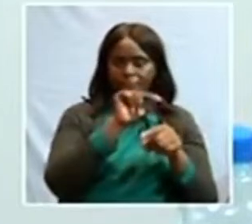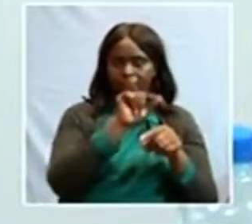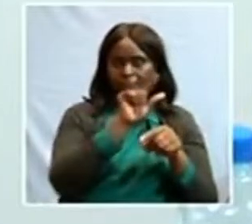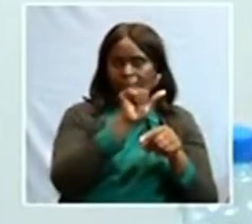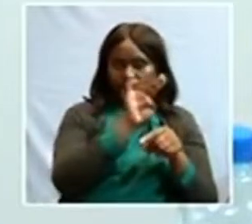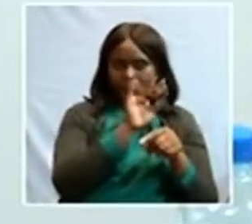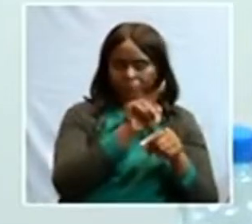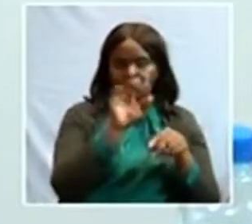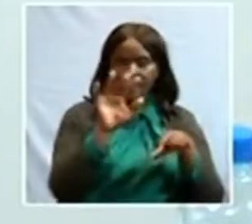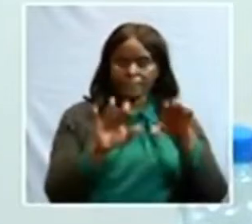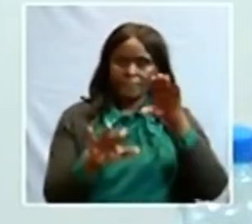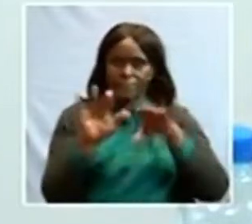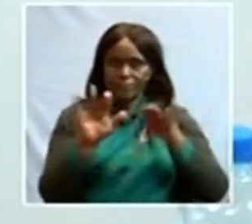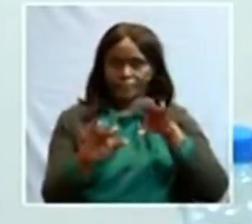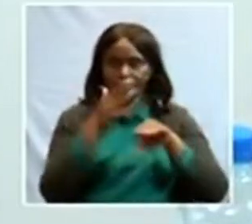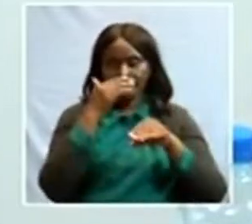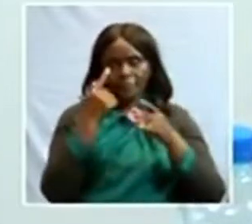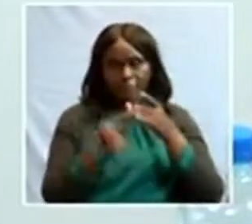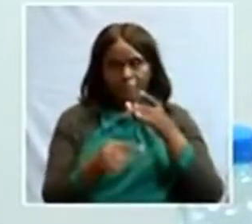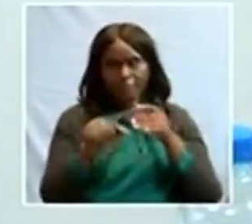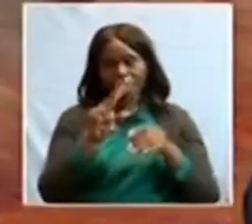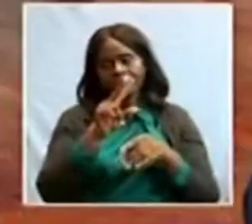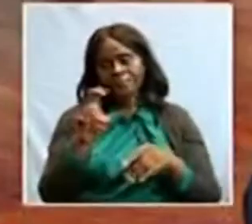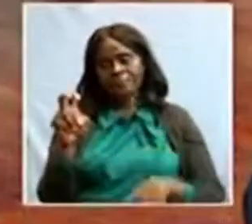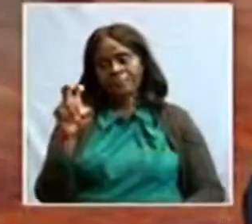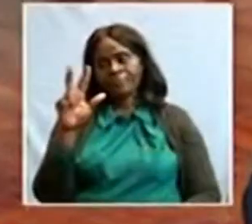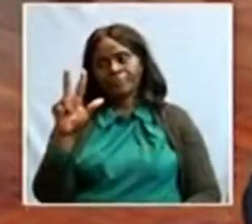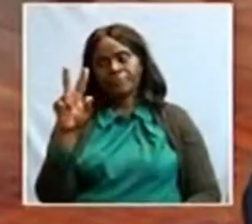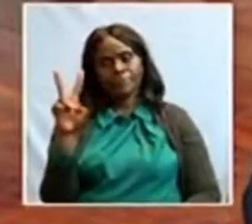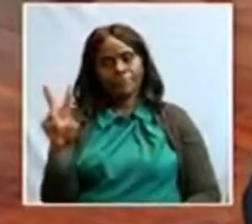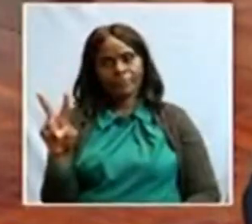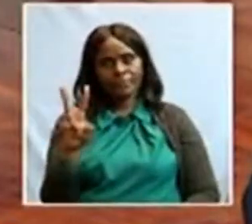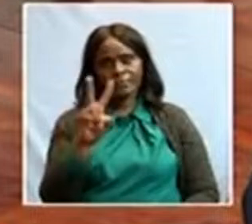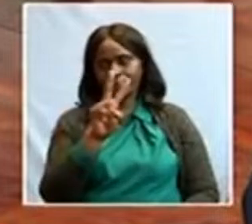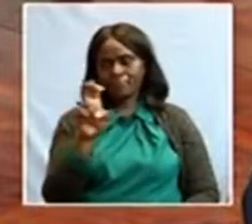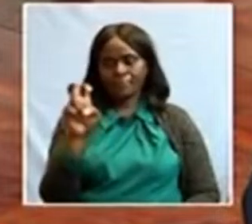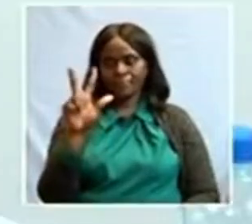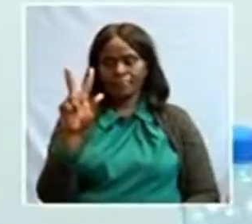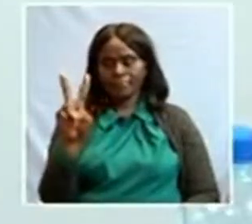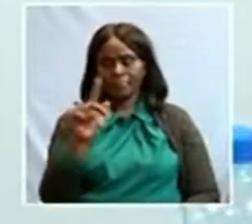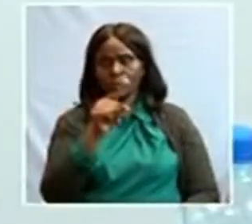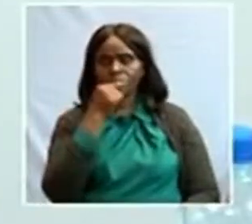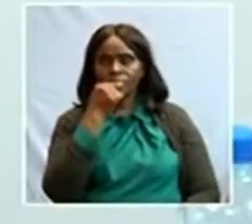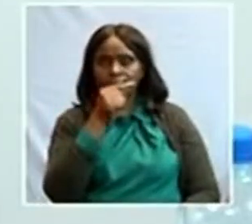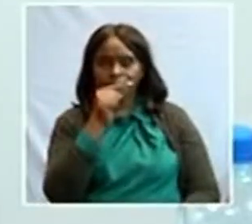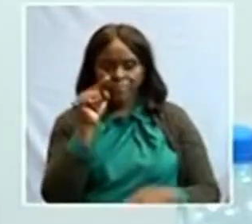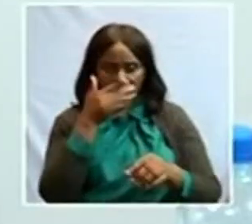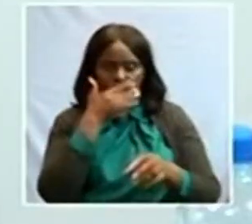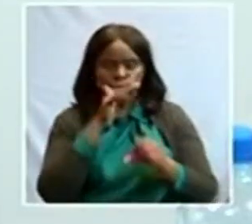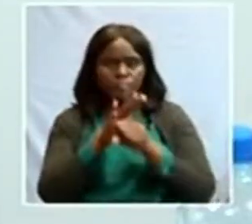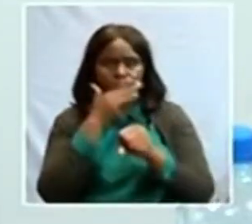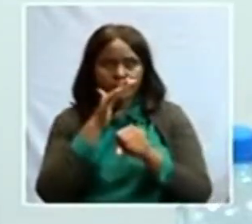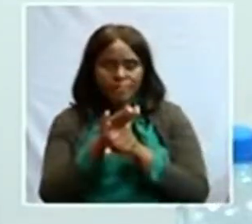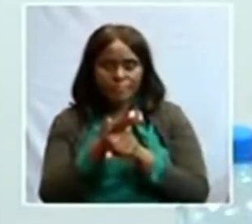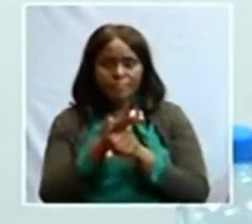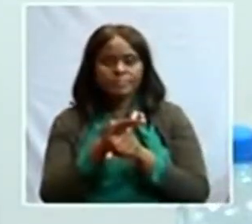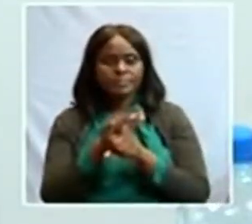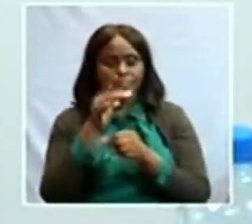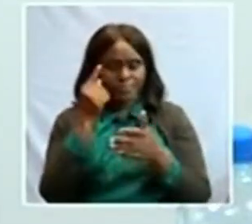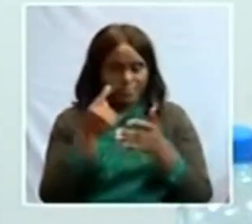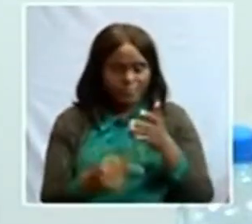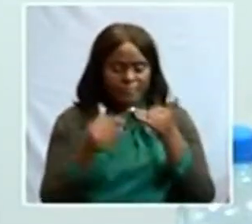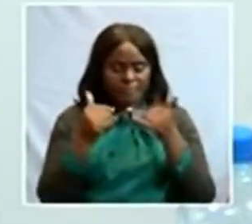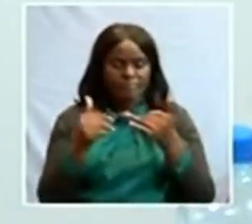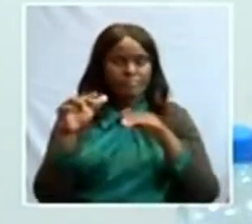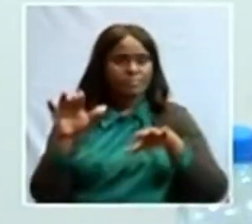2024 the balance was supposed to be 232. You're saying this is a commitment. What is